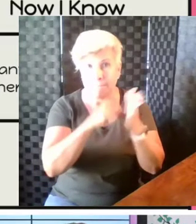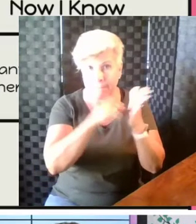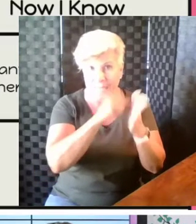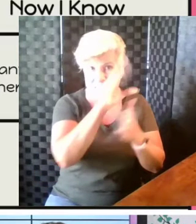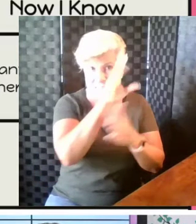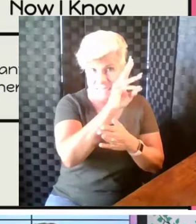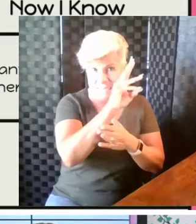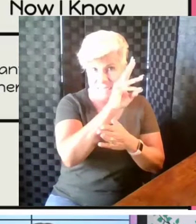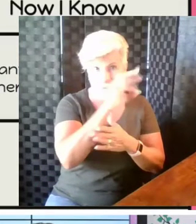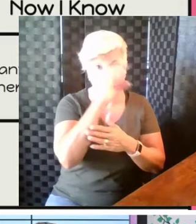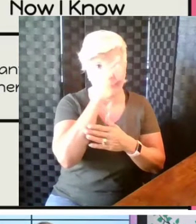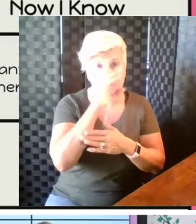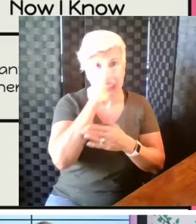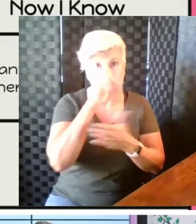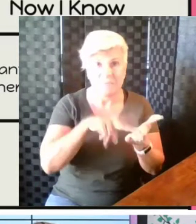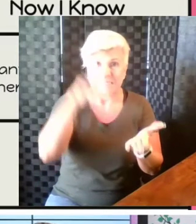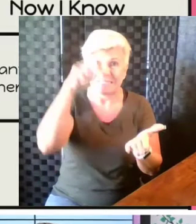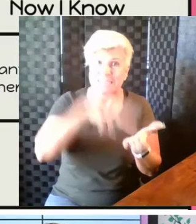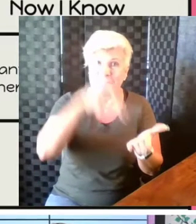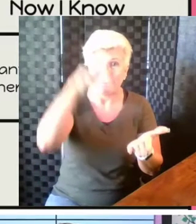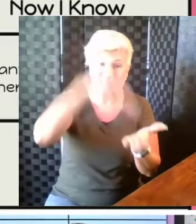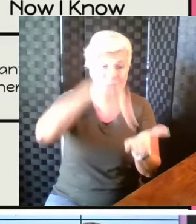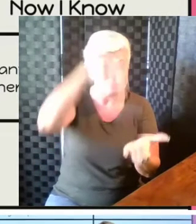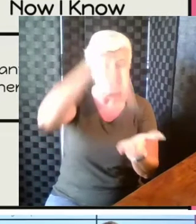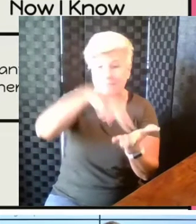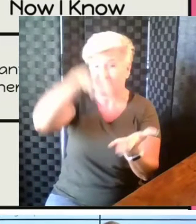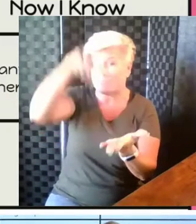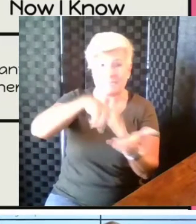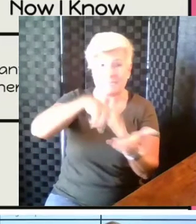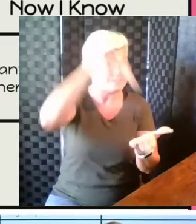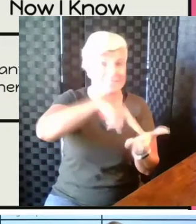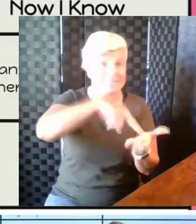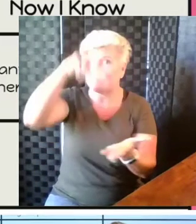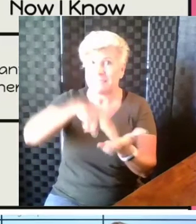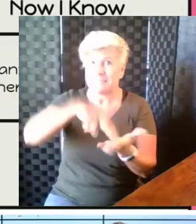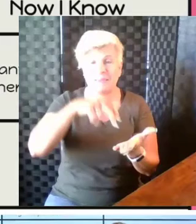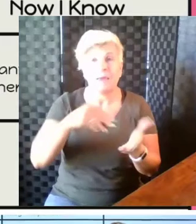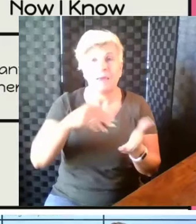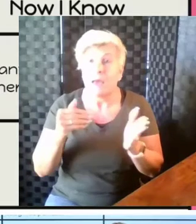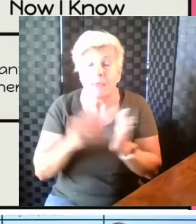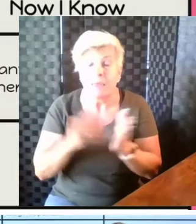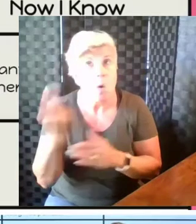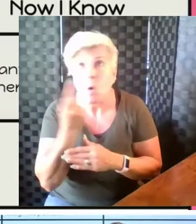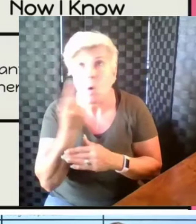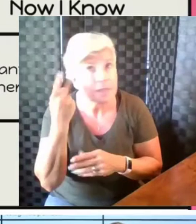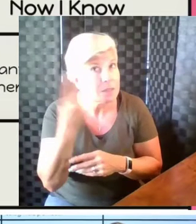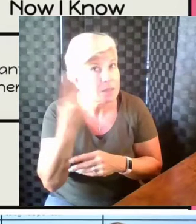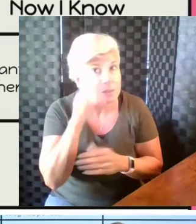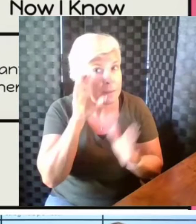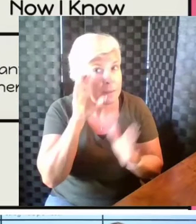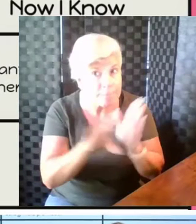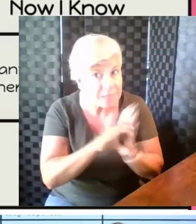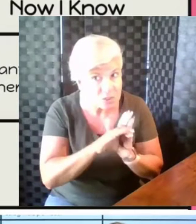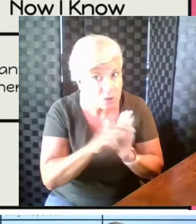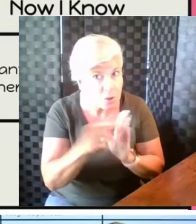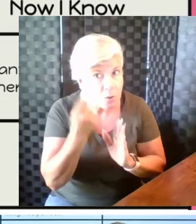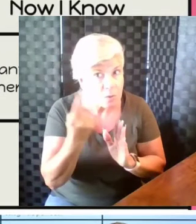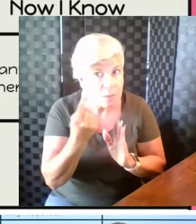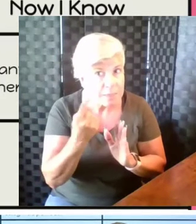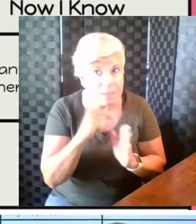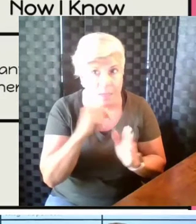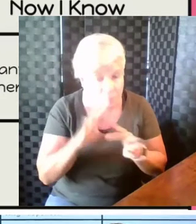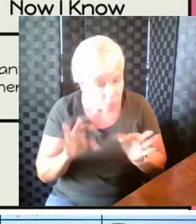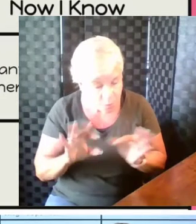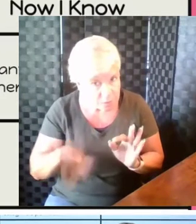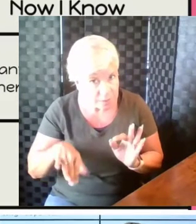On page 6, chrysanthemum was leaping and jumping in the air. Again, just looking at the picture alone, not